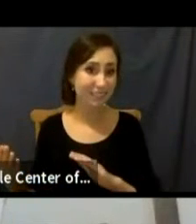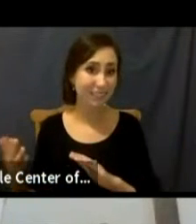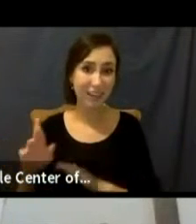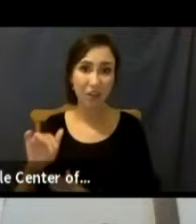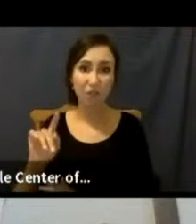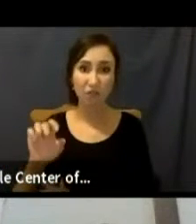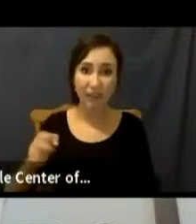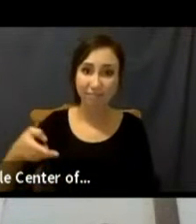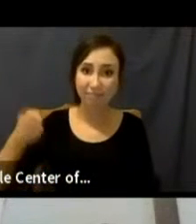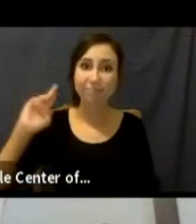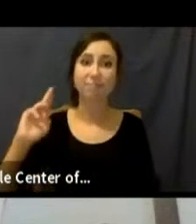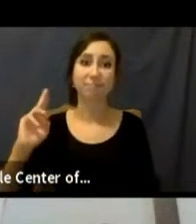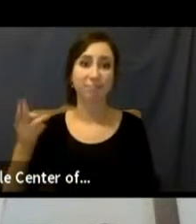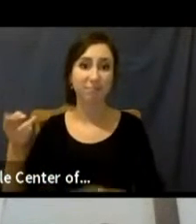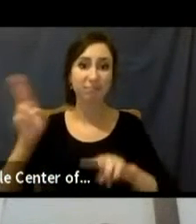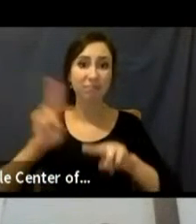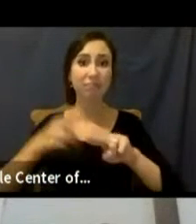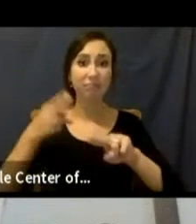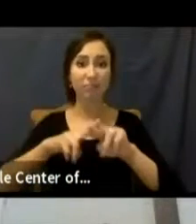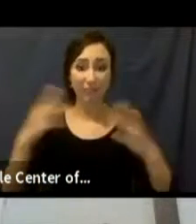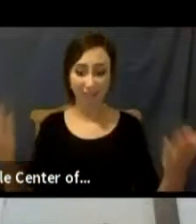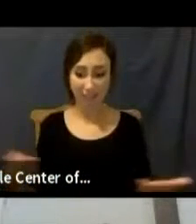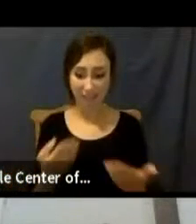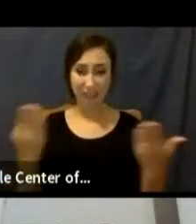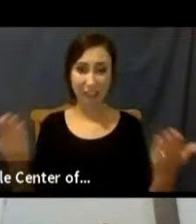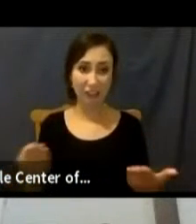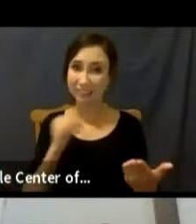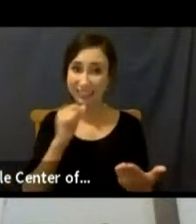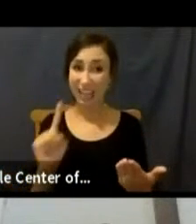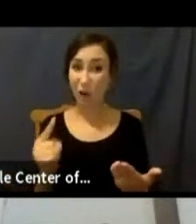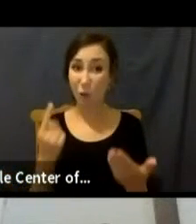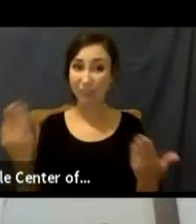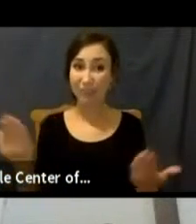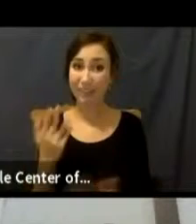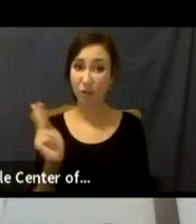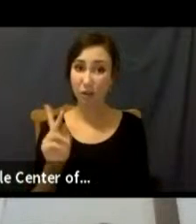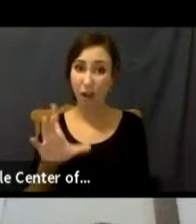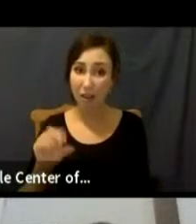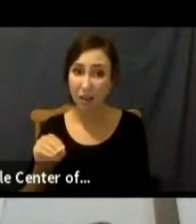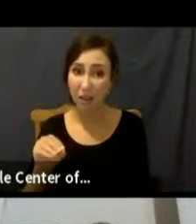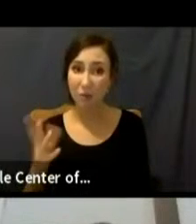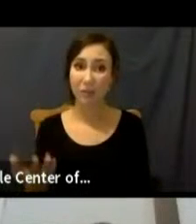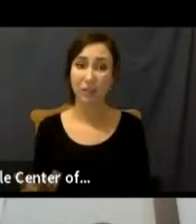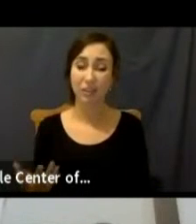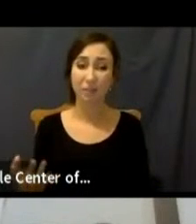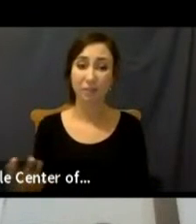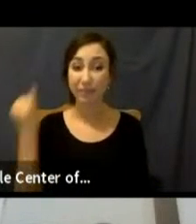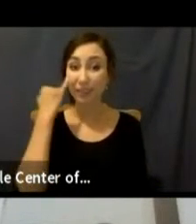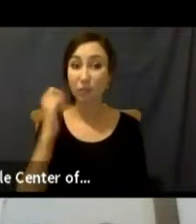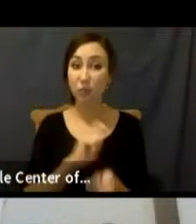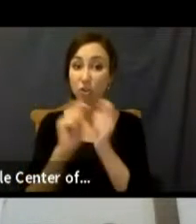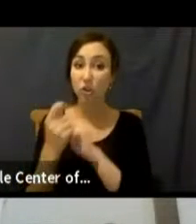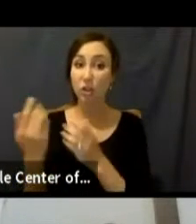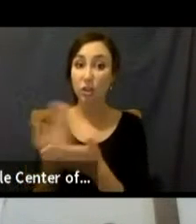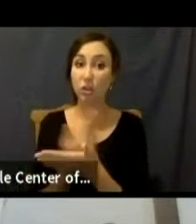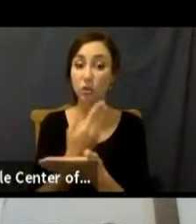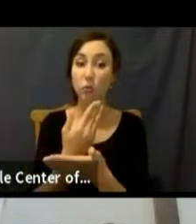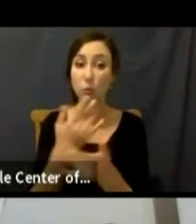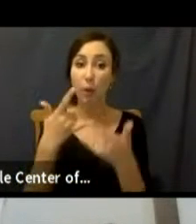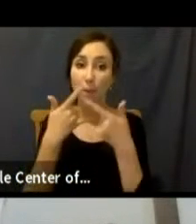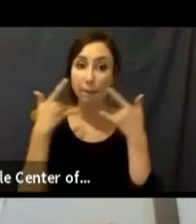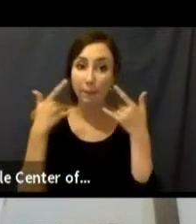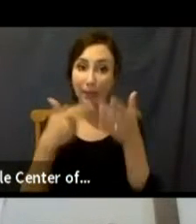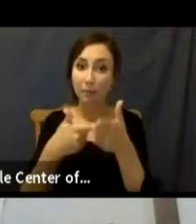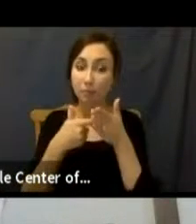continue to rise, not just here in Knox County. So, and if we do change this to do mask mandate, Dr. O'Brien, the one thing